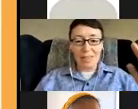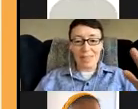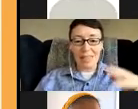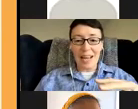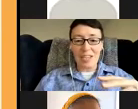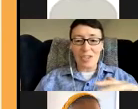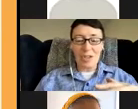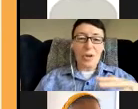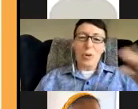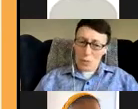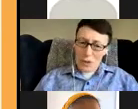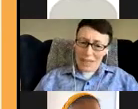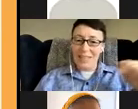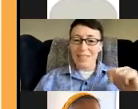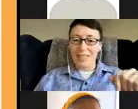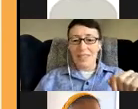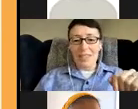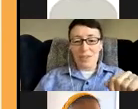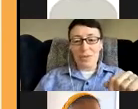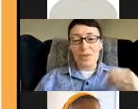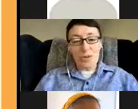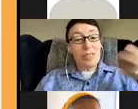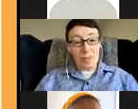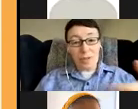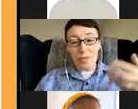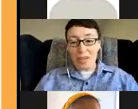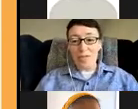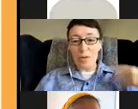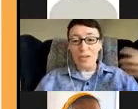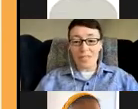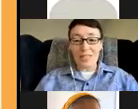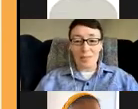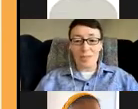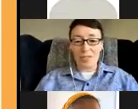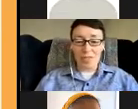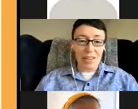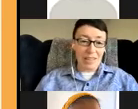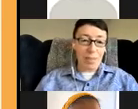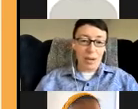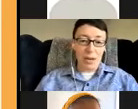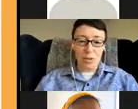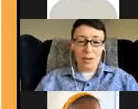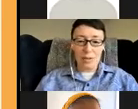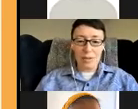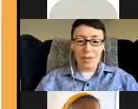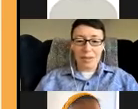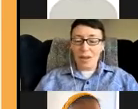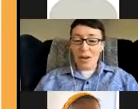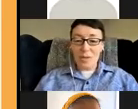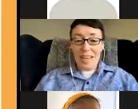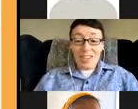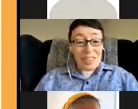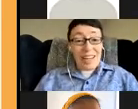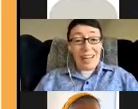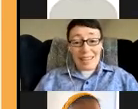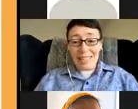confusion / willingness to use them to reinforce systems of surveillance and punishment, although